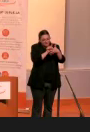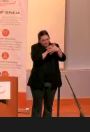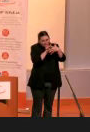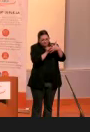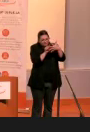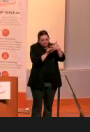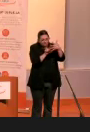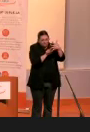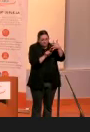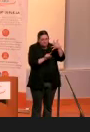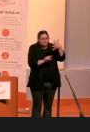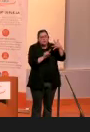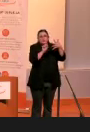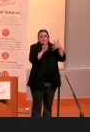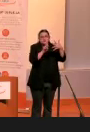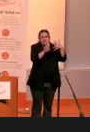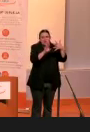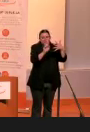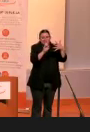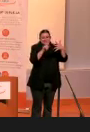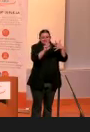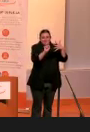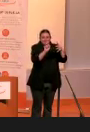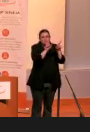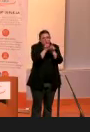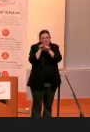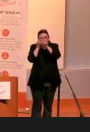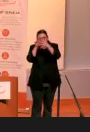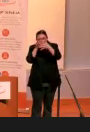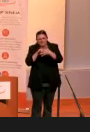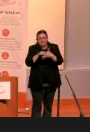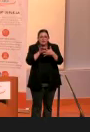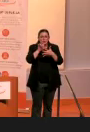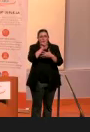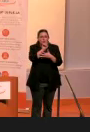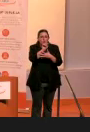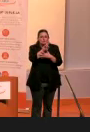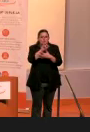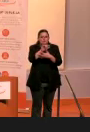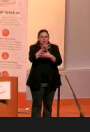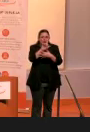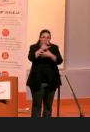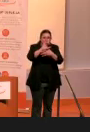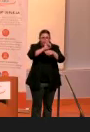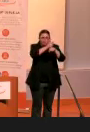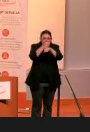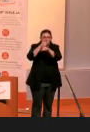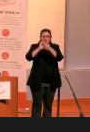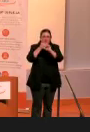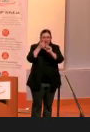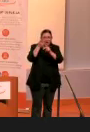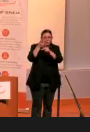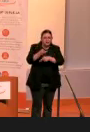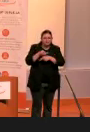complement activation. We're looking at NETosis and trial design. So I think I'll stop there.